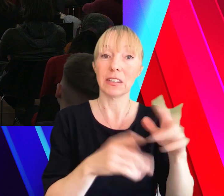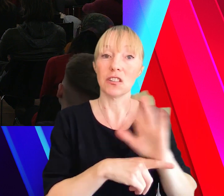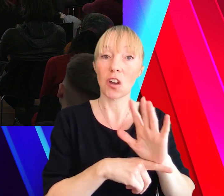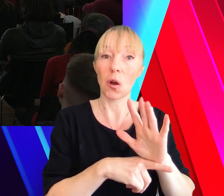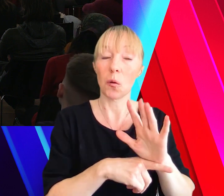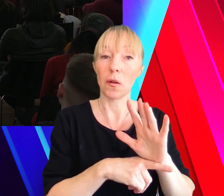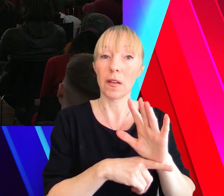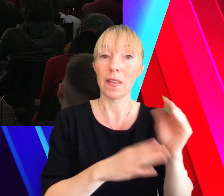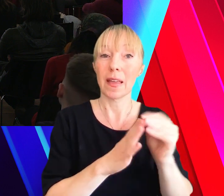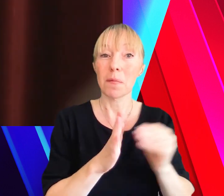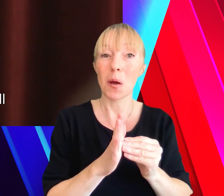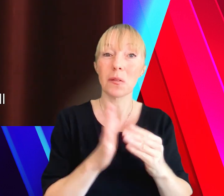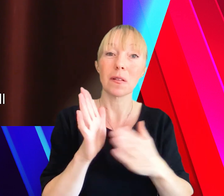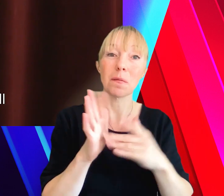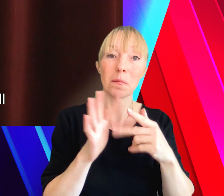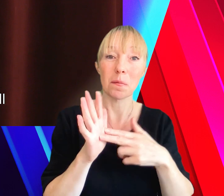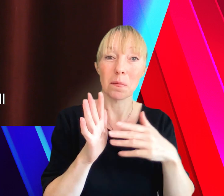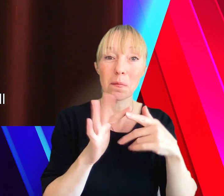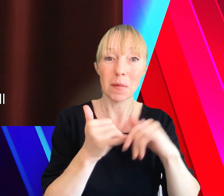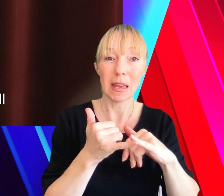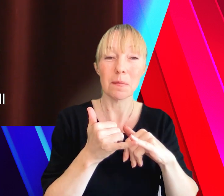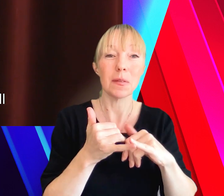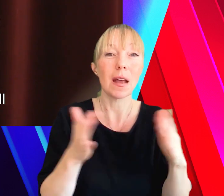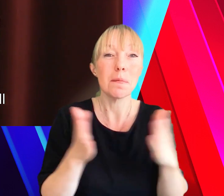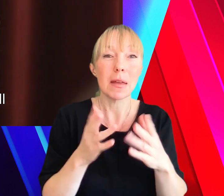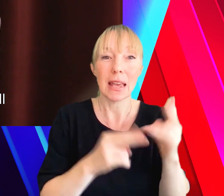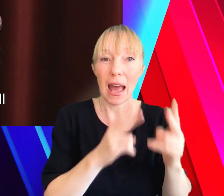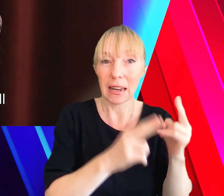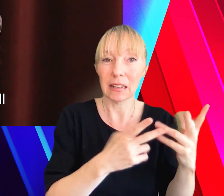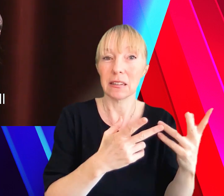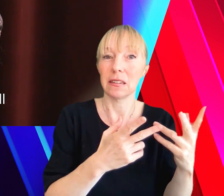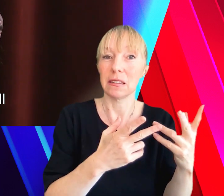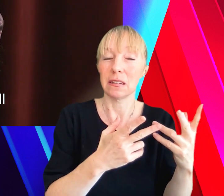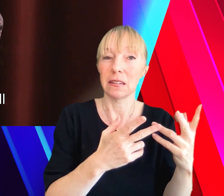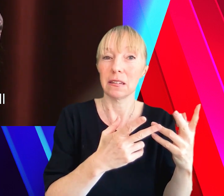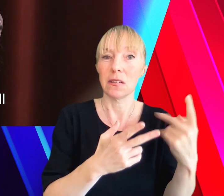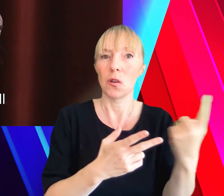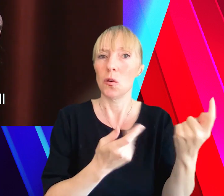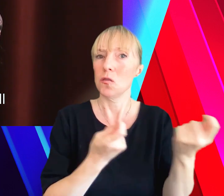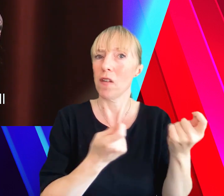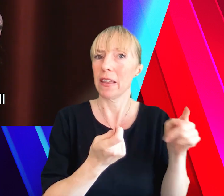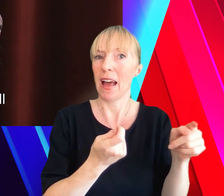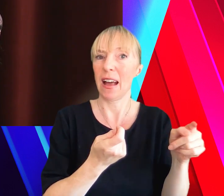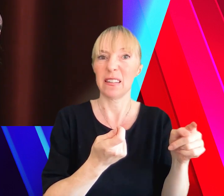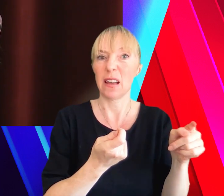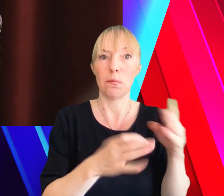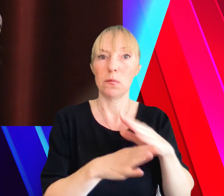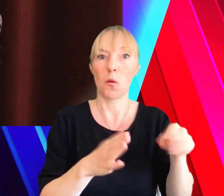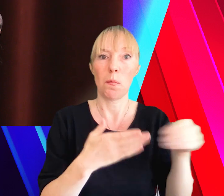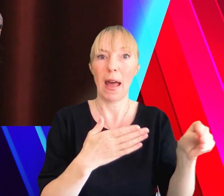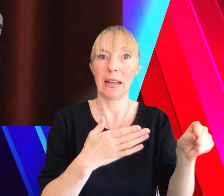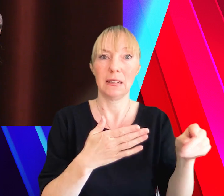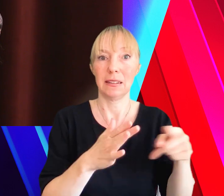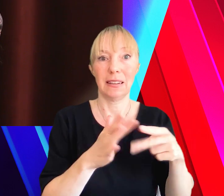the TV show, on TikTok, and they'll post like memes and like they'll post like little mini edits and stuff. But it's like,